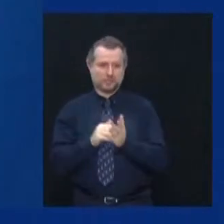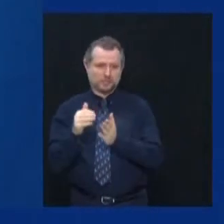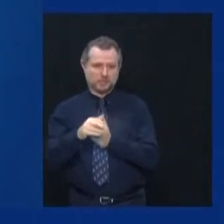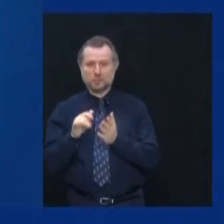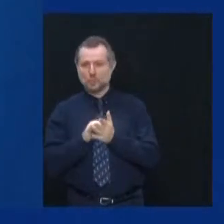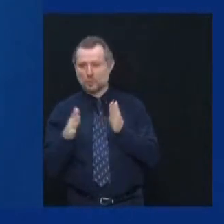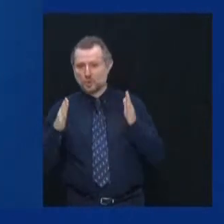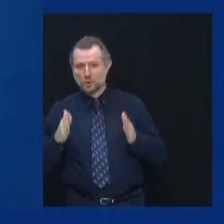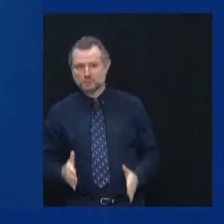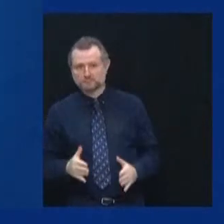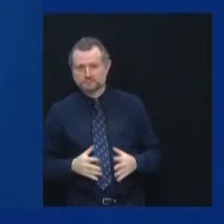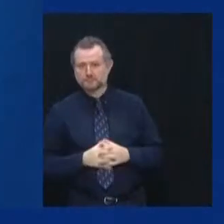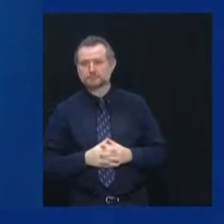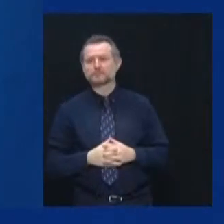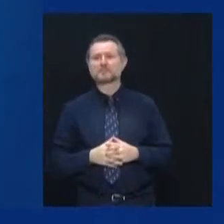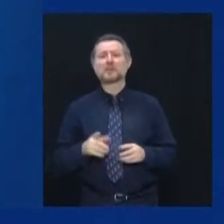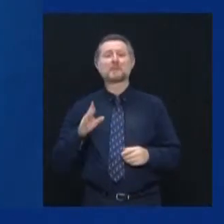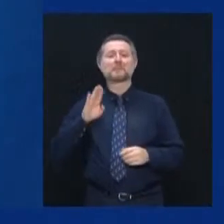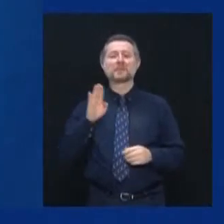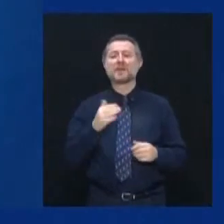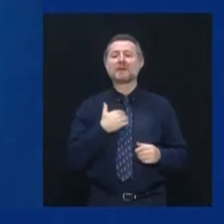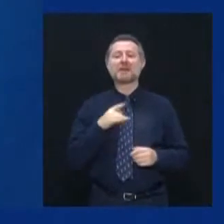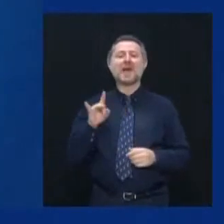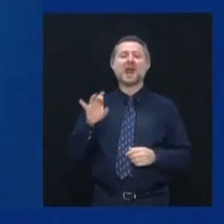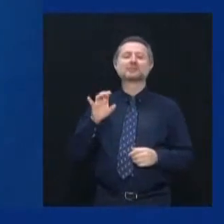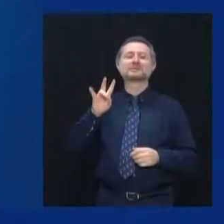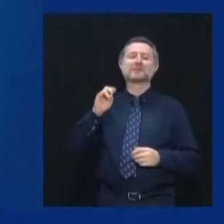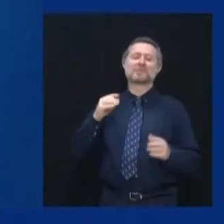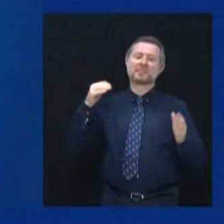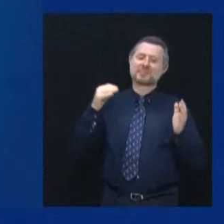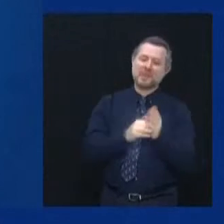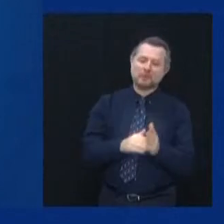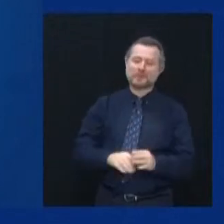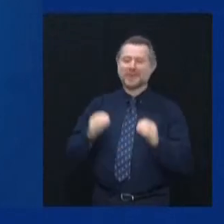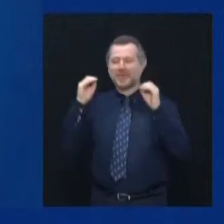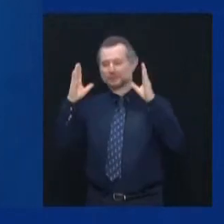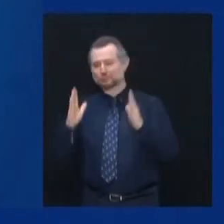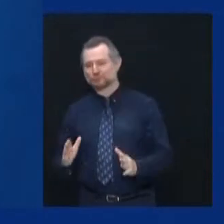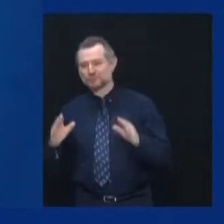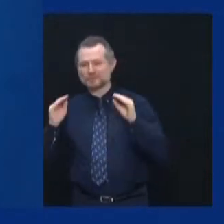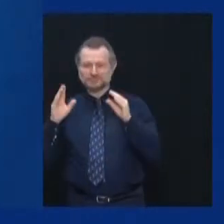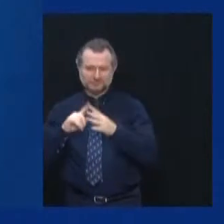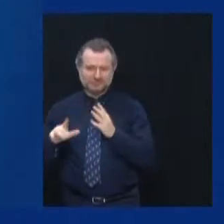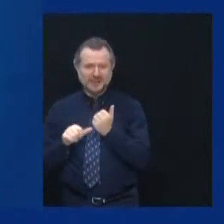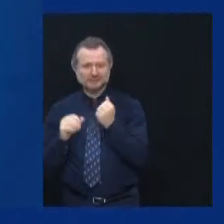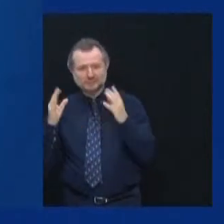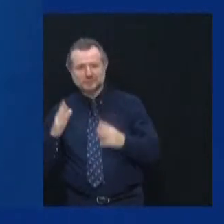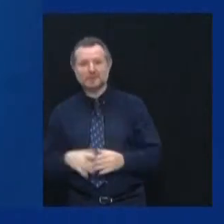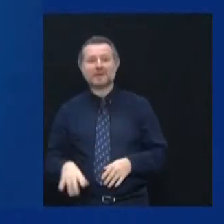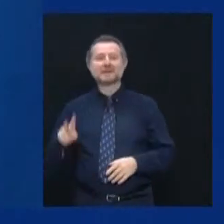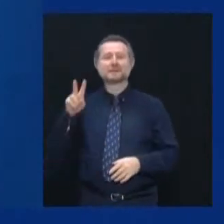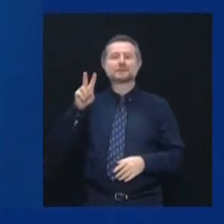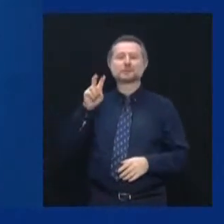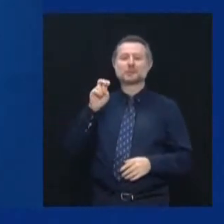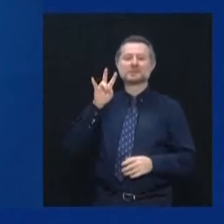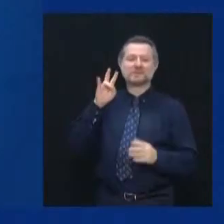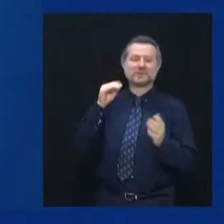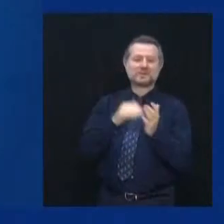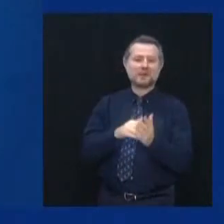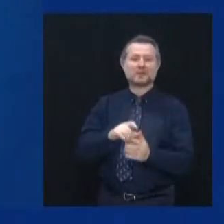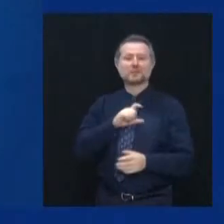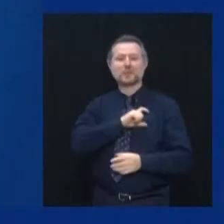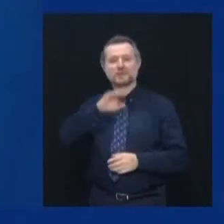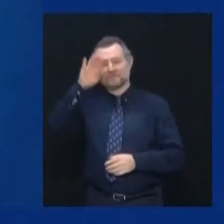1B, 870,000 teachers, 200,000 police and firefighters, 100,000 public safety